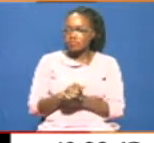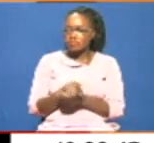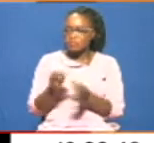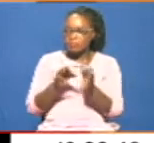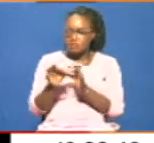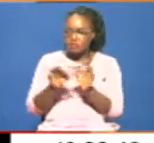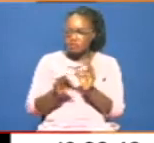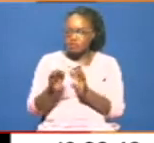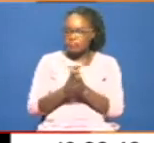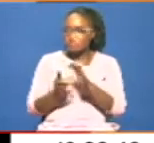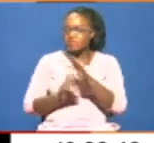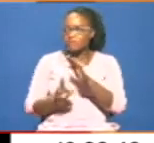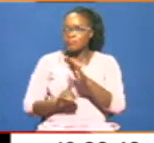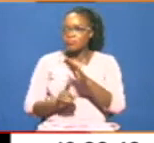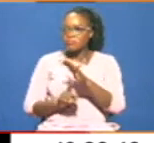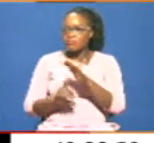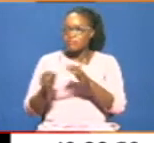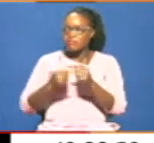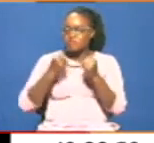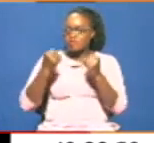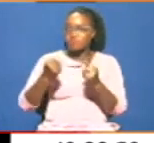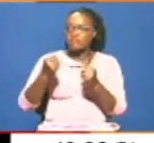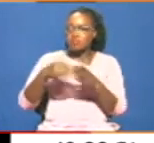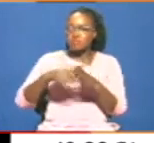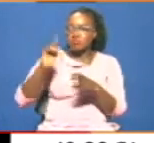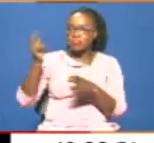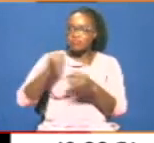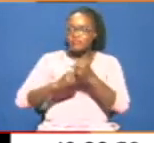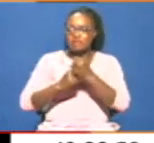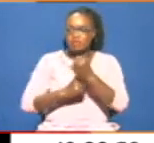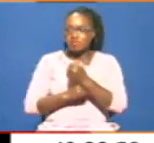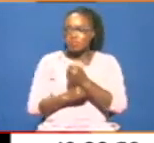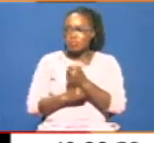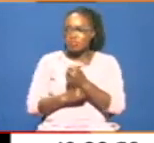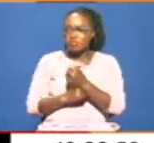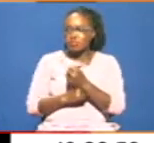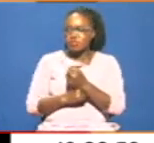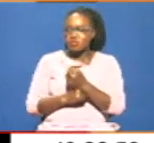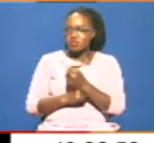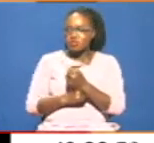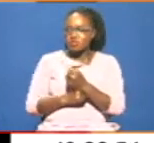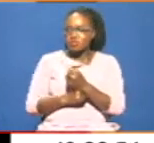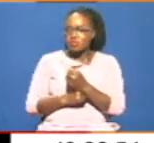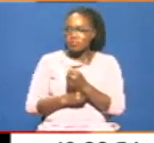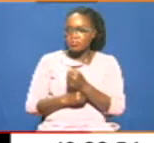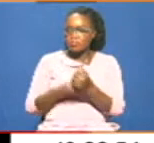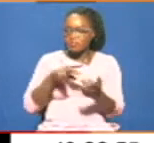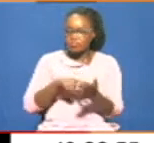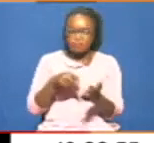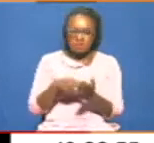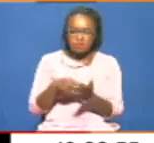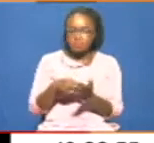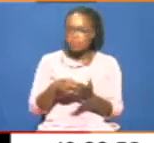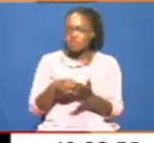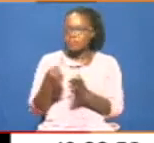The Ministry of Energy here in Kenya is very supportive of our the projects and the